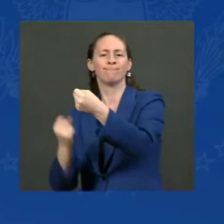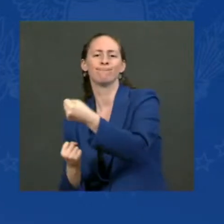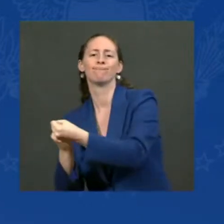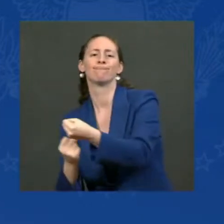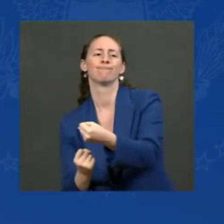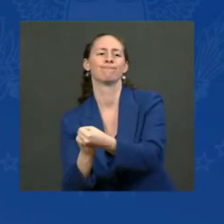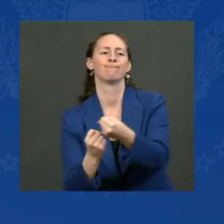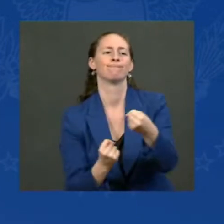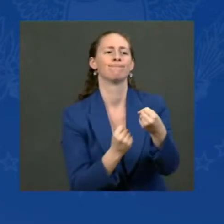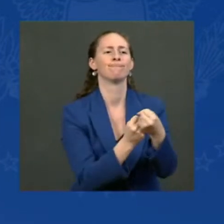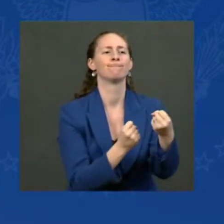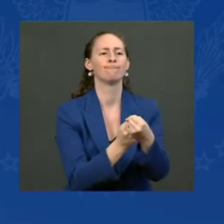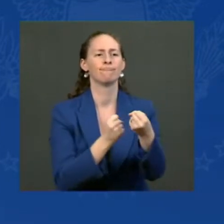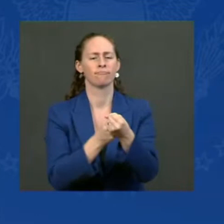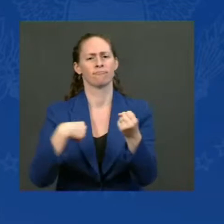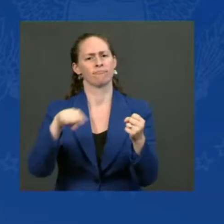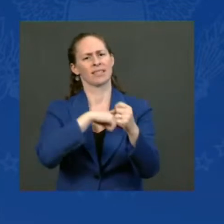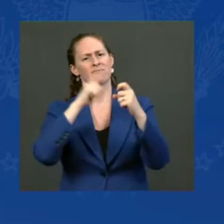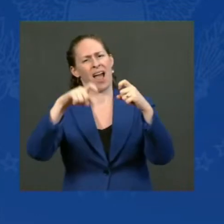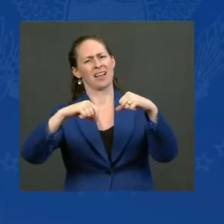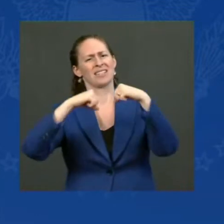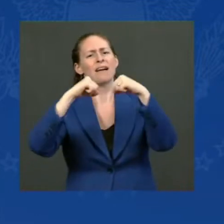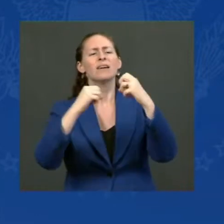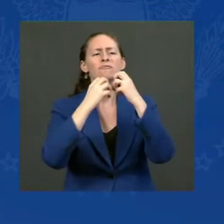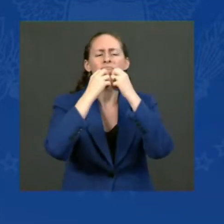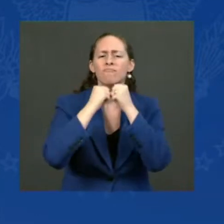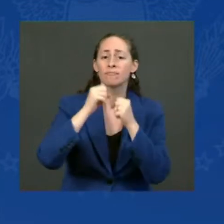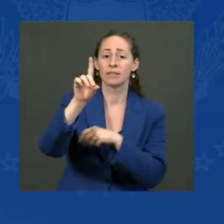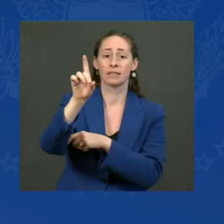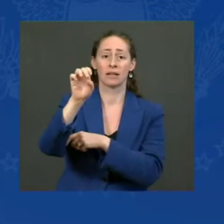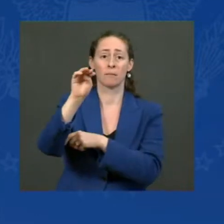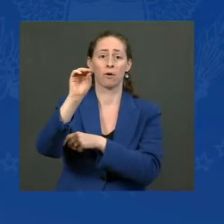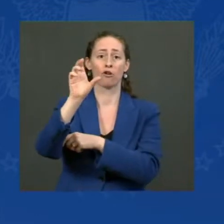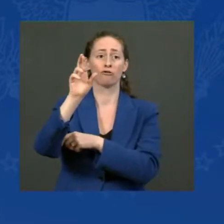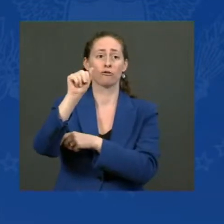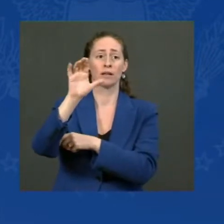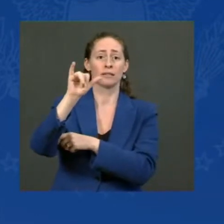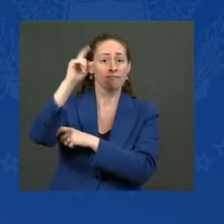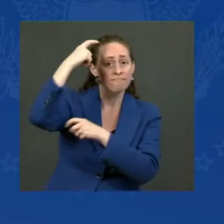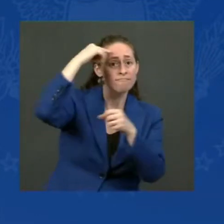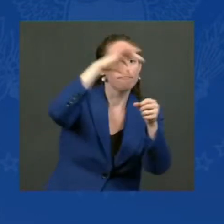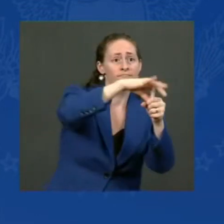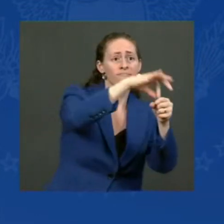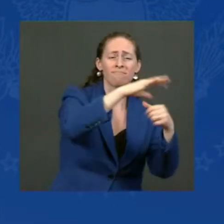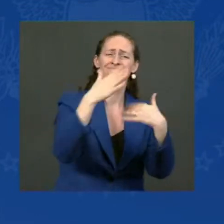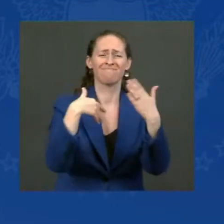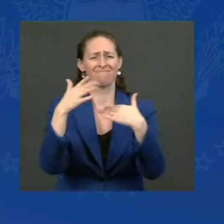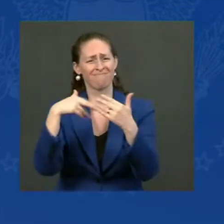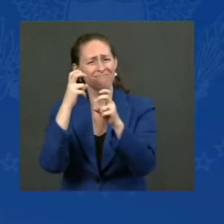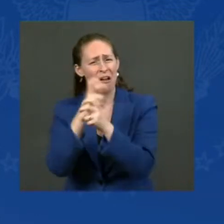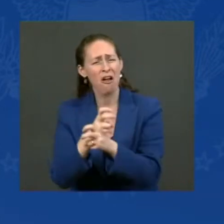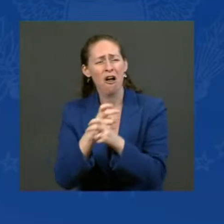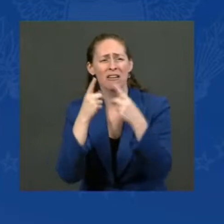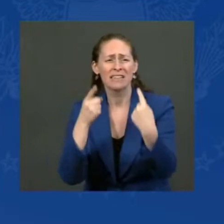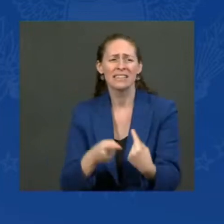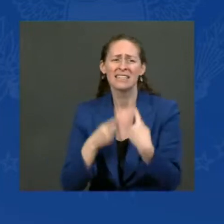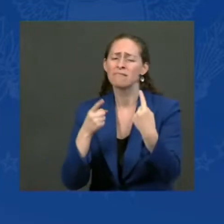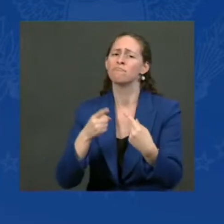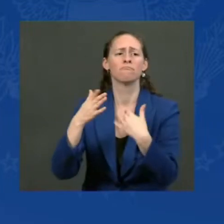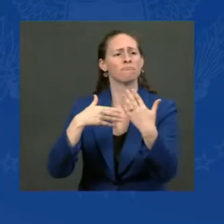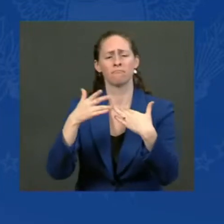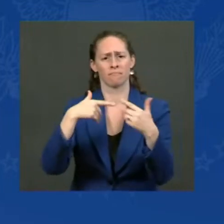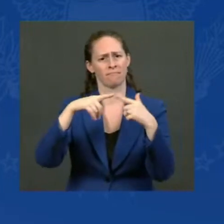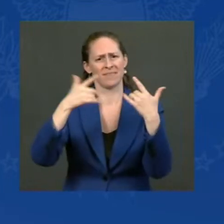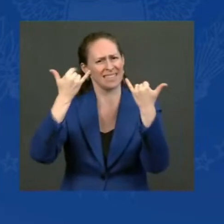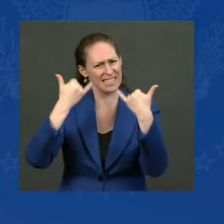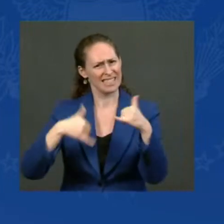how challenging or how complex the problems we're going to face, government by and for the people is still